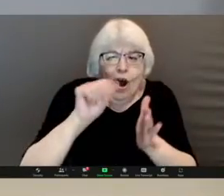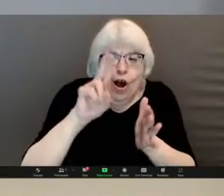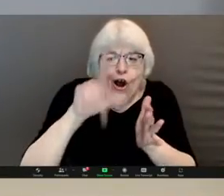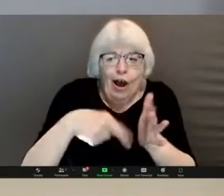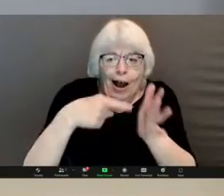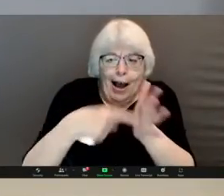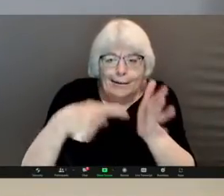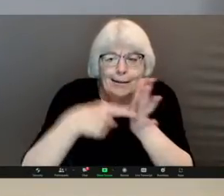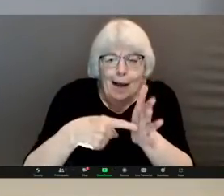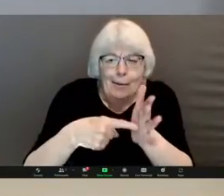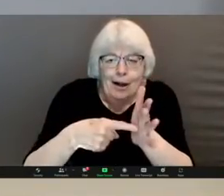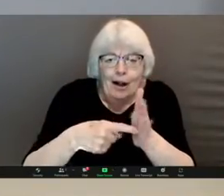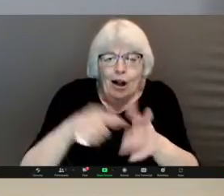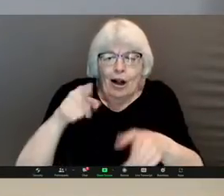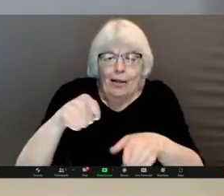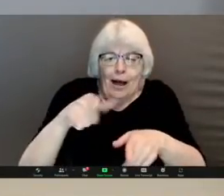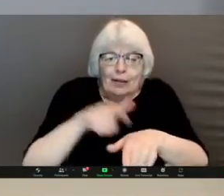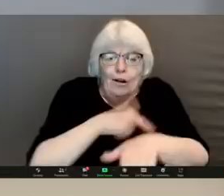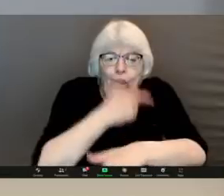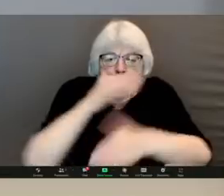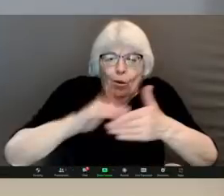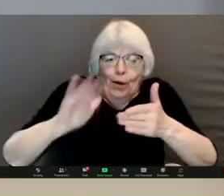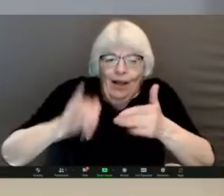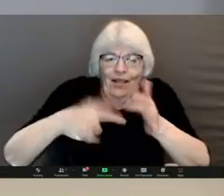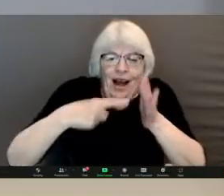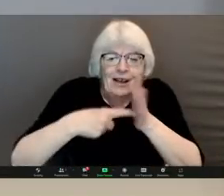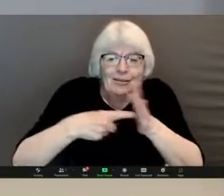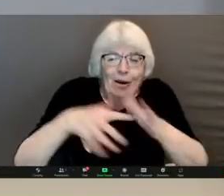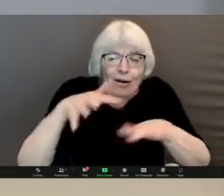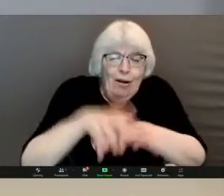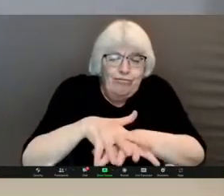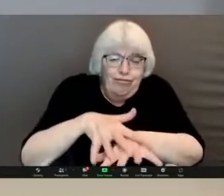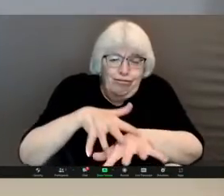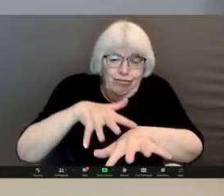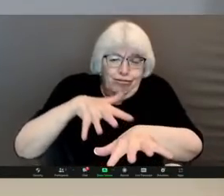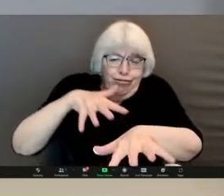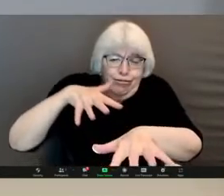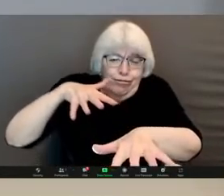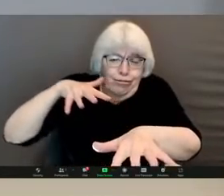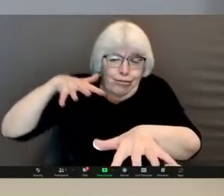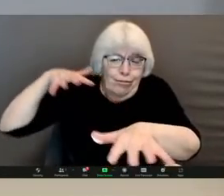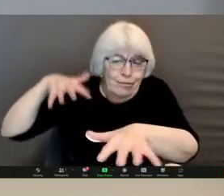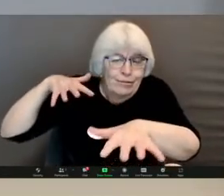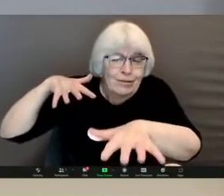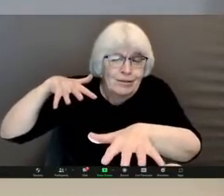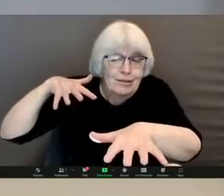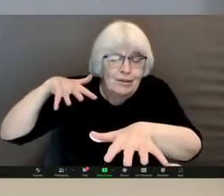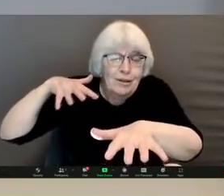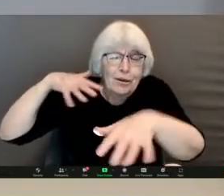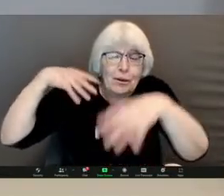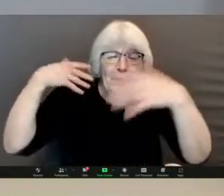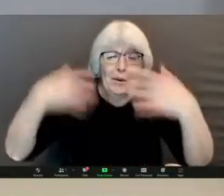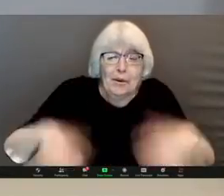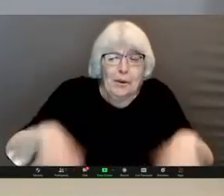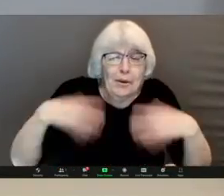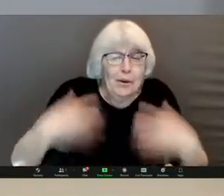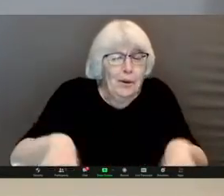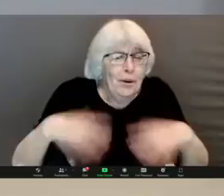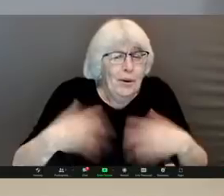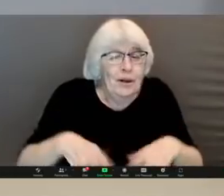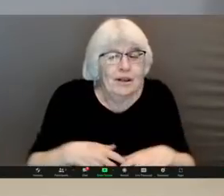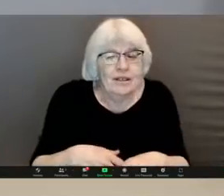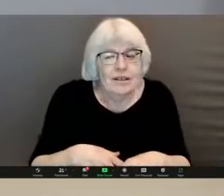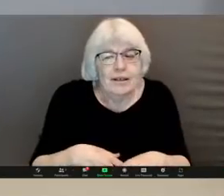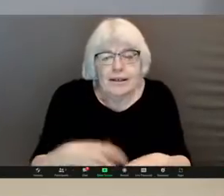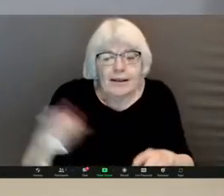cannot have a lineup at that goes onto the bridge for safety's sake. So in